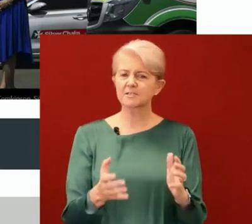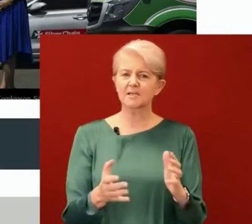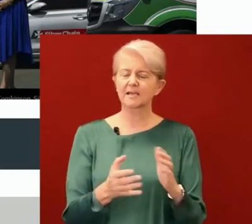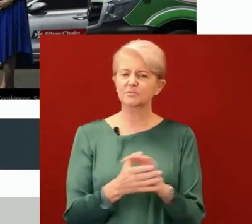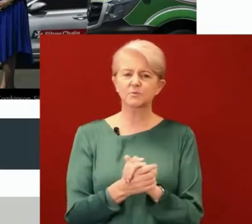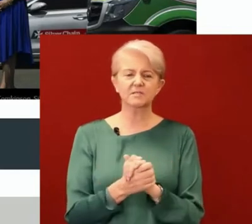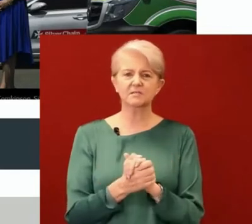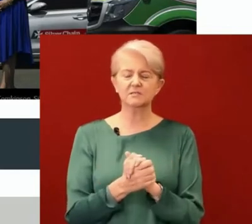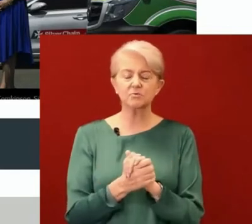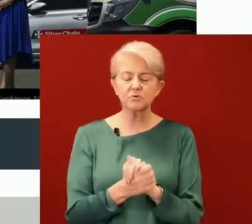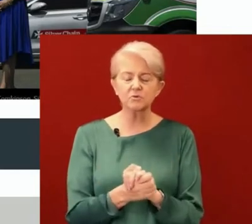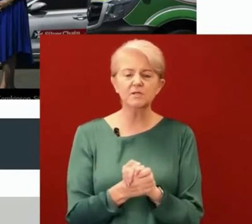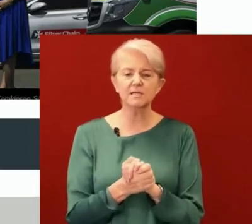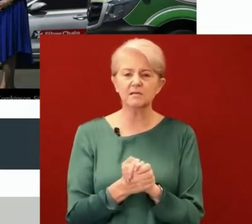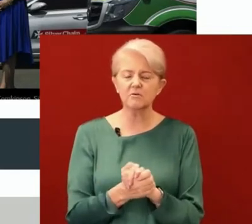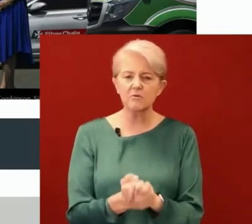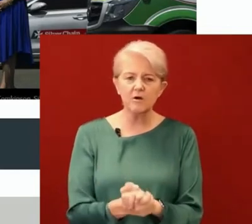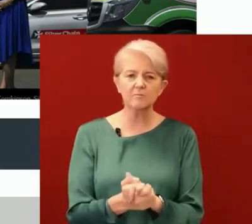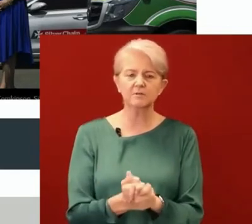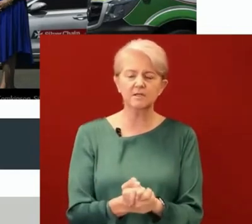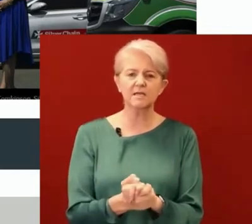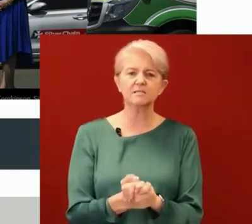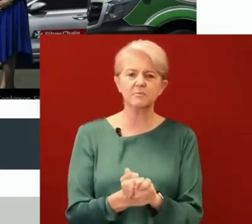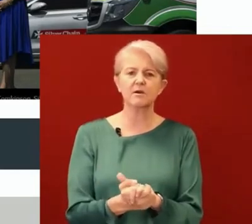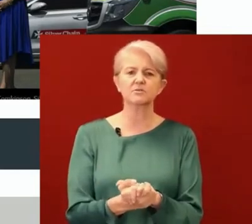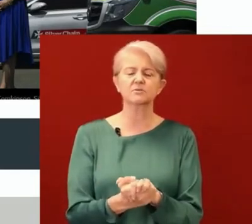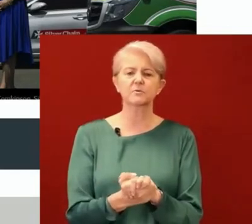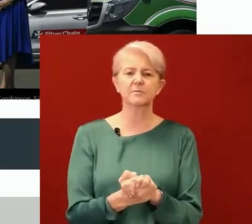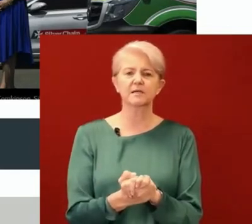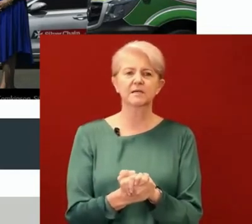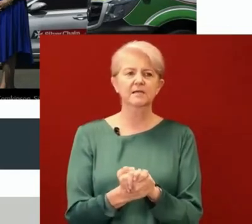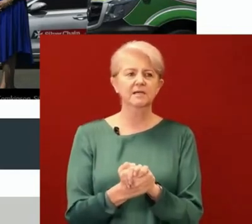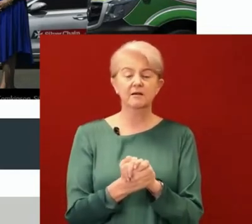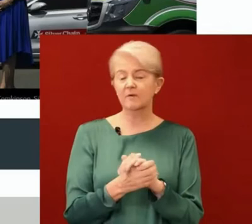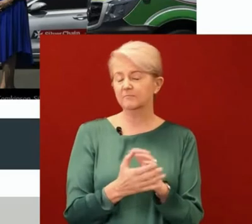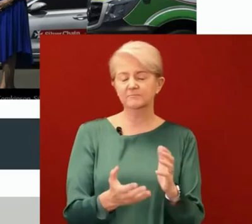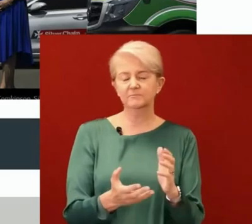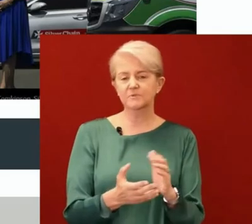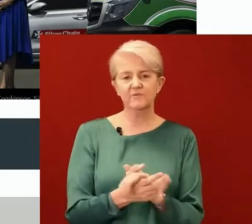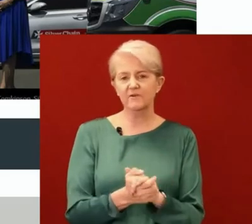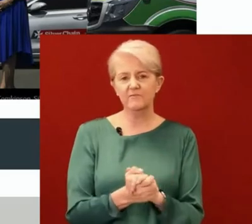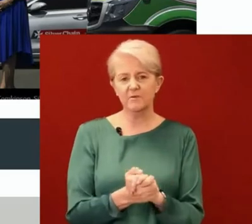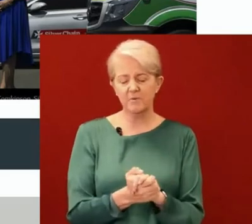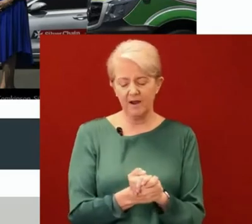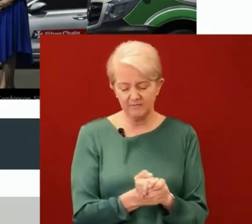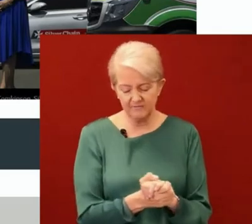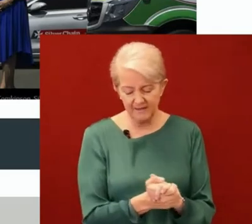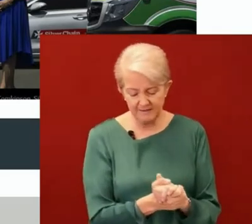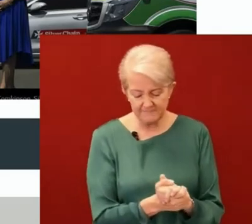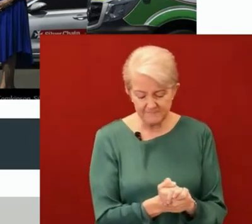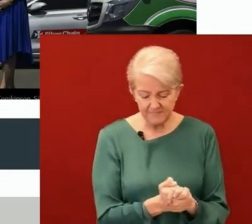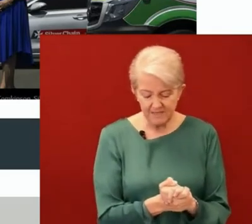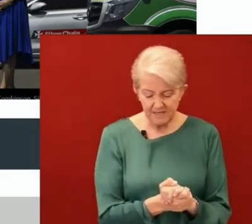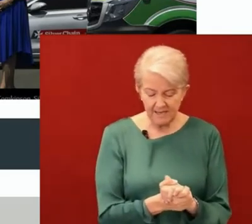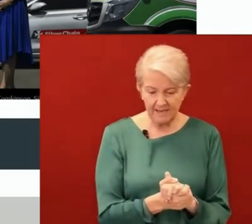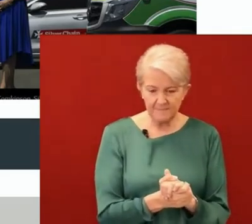up on a stage with some truly incredible and inspirational women. And I was very, very proud of